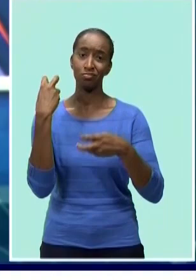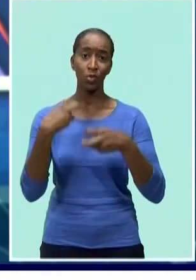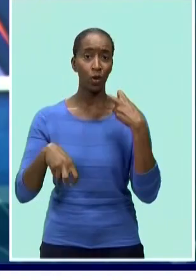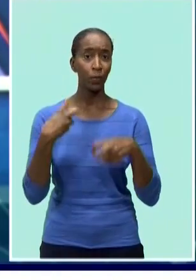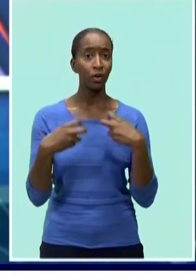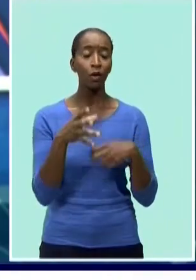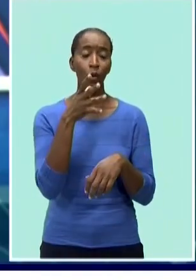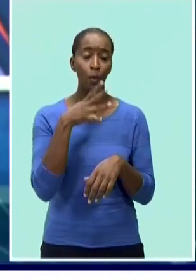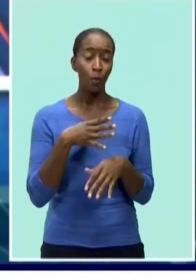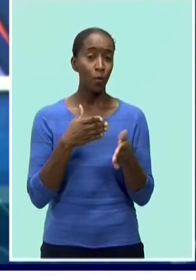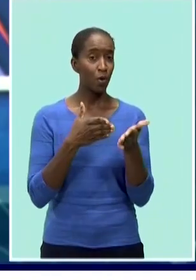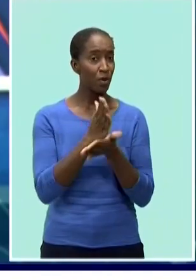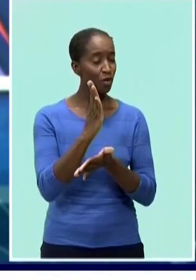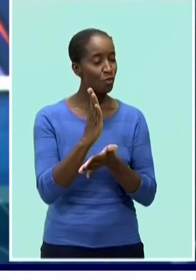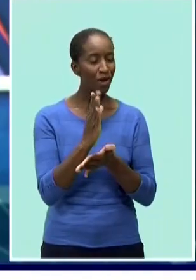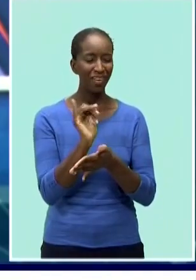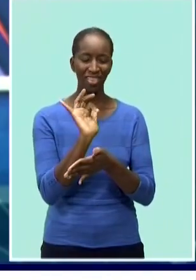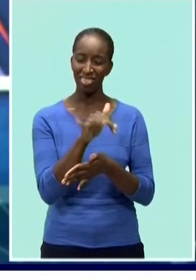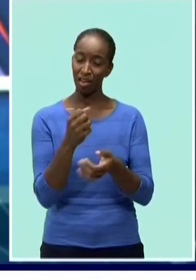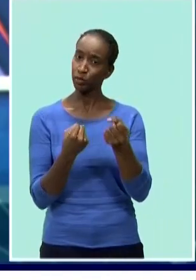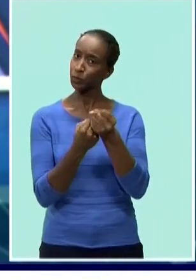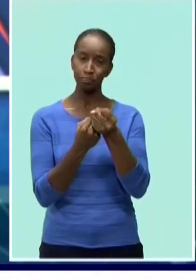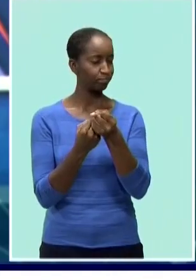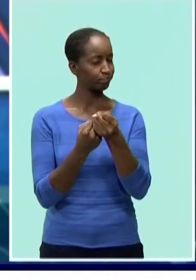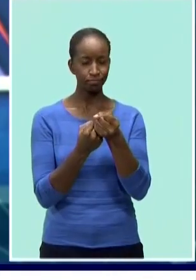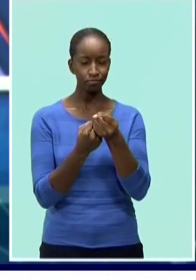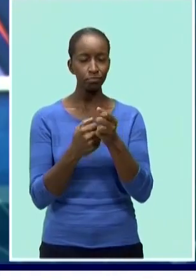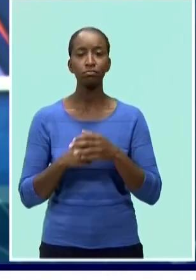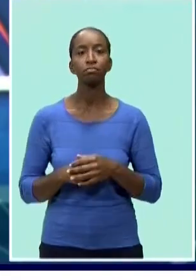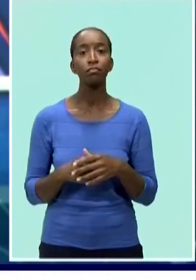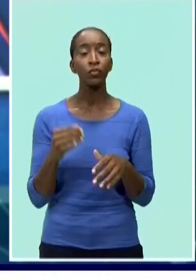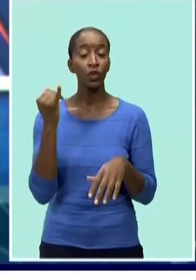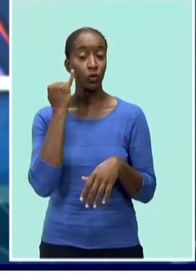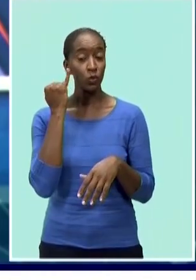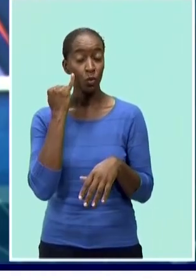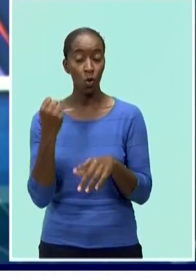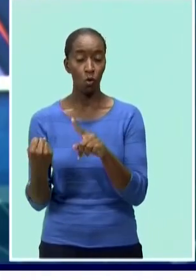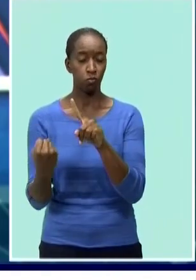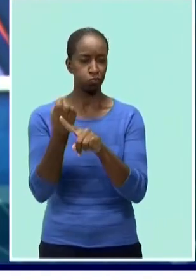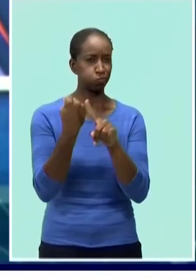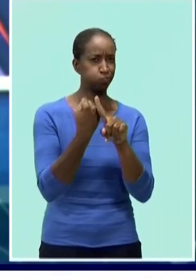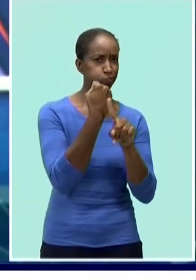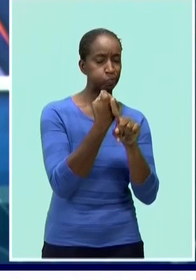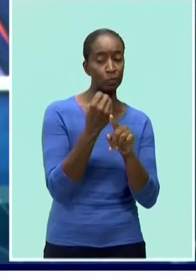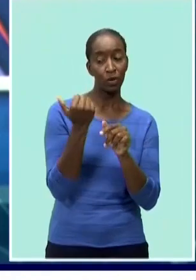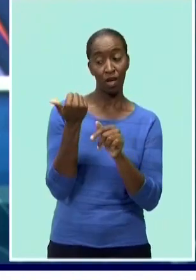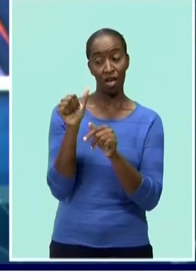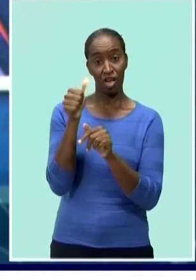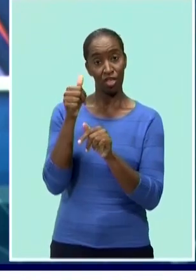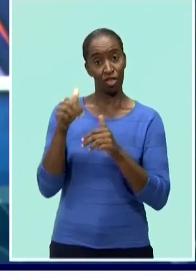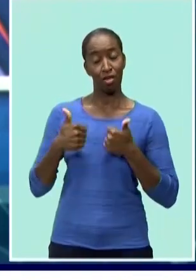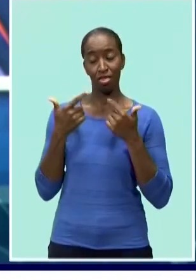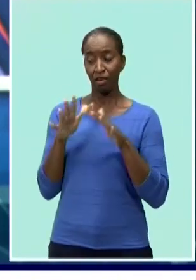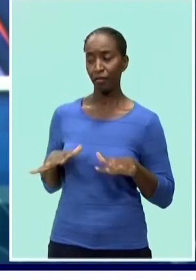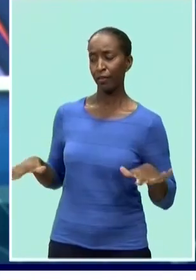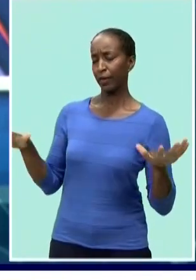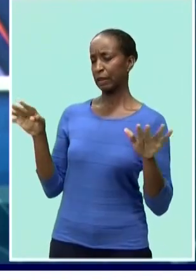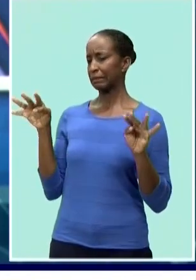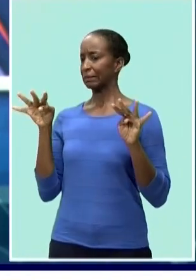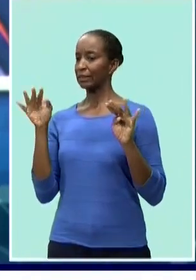rights. She urged people who are aware of conflict within households or neighbors not to turn a blind eye, but to reach out to assist those who